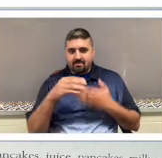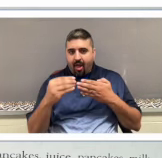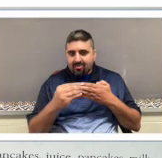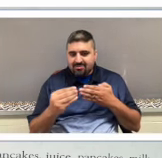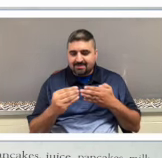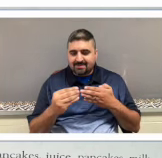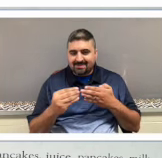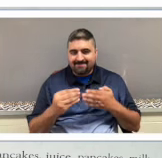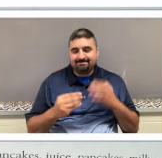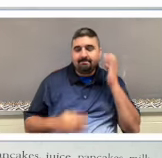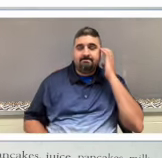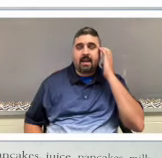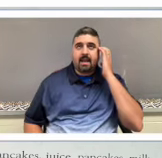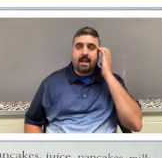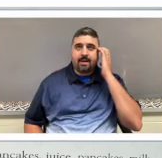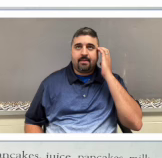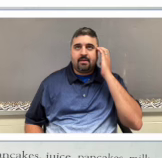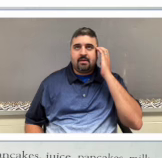Annie.